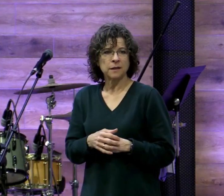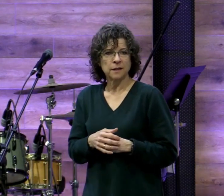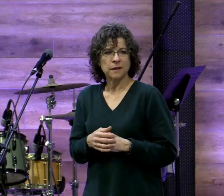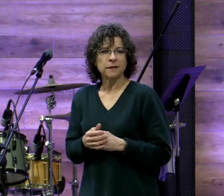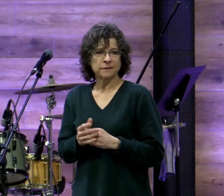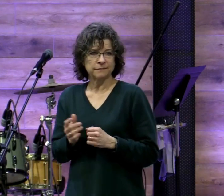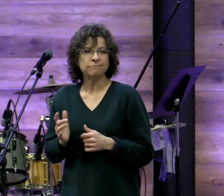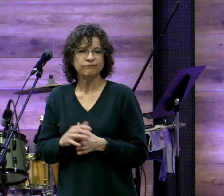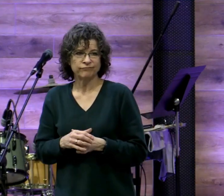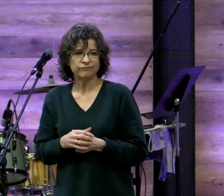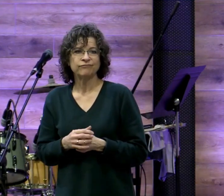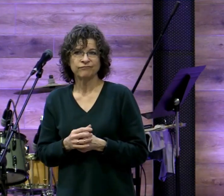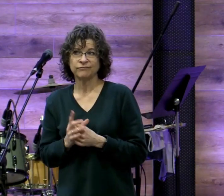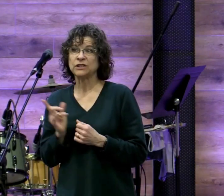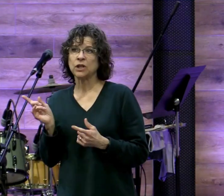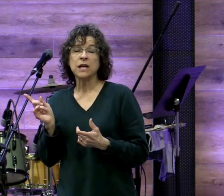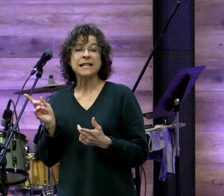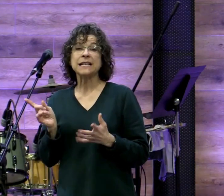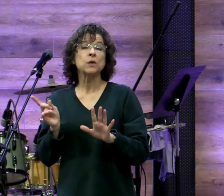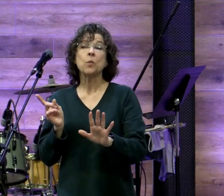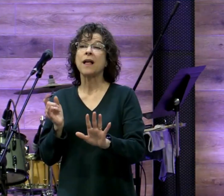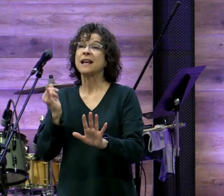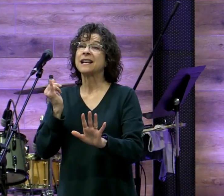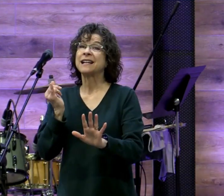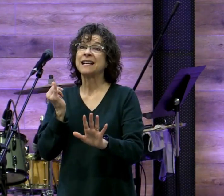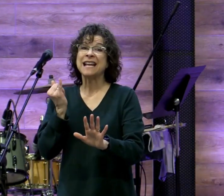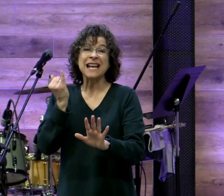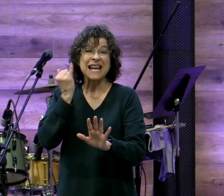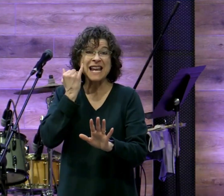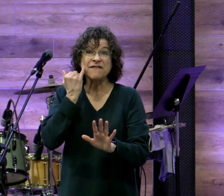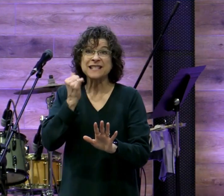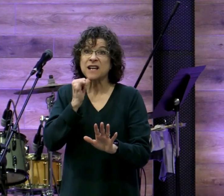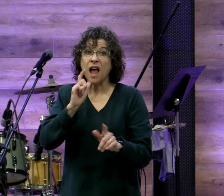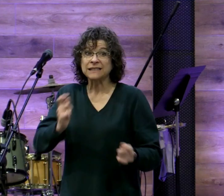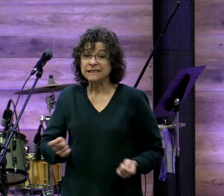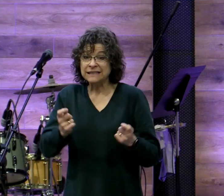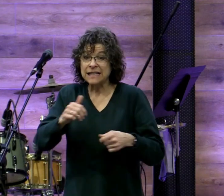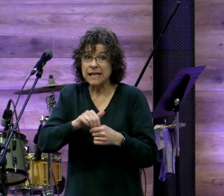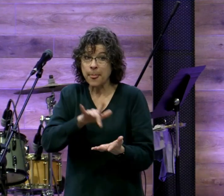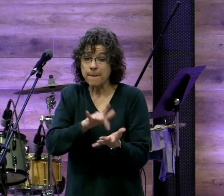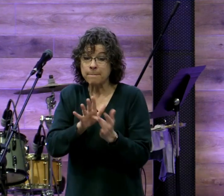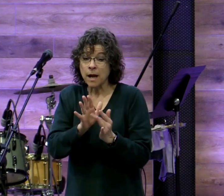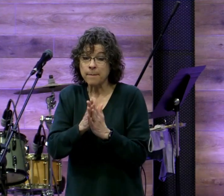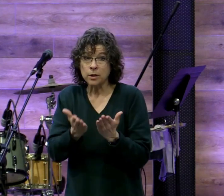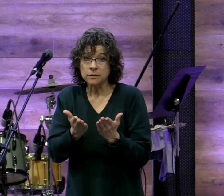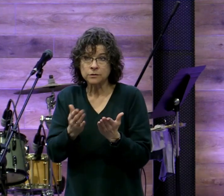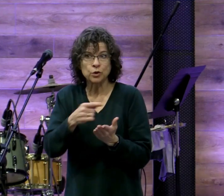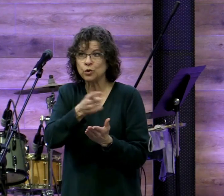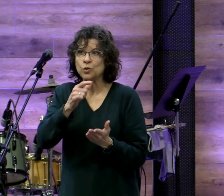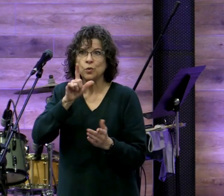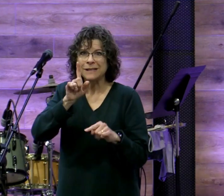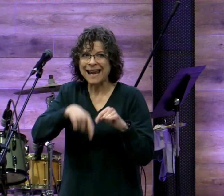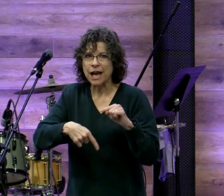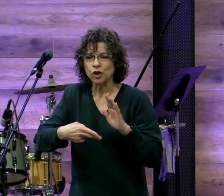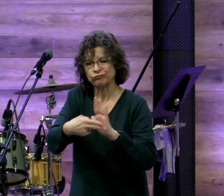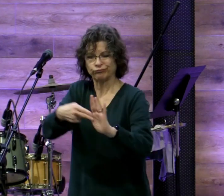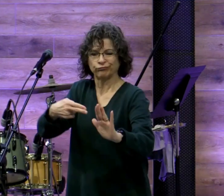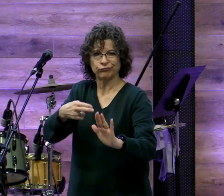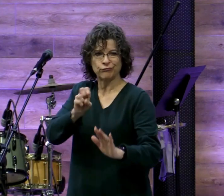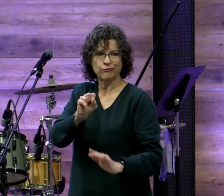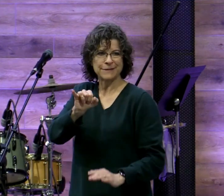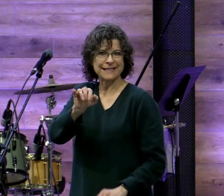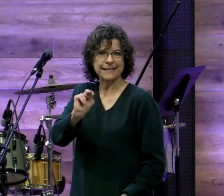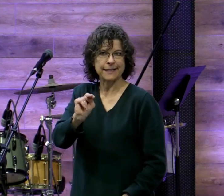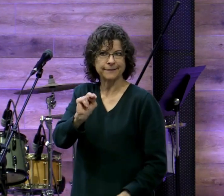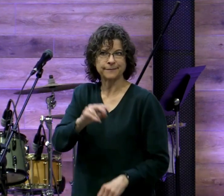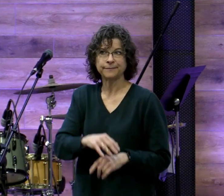your conscience on other people. Don't call sin what the Bible doesn't call sin. Second, don't be reckless. Don't